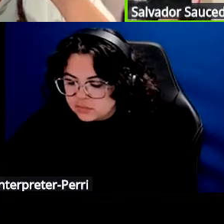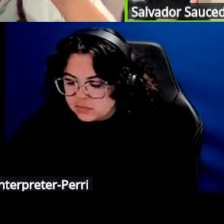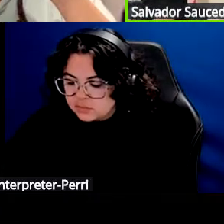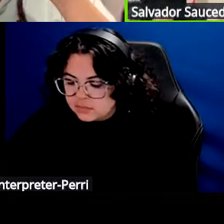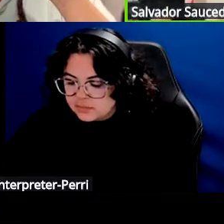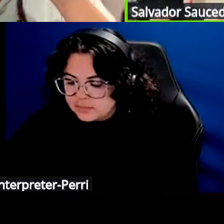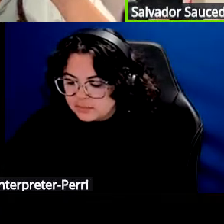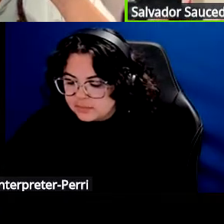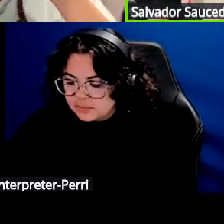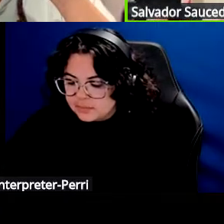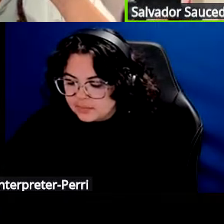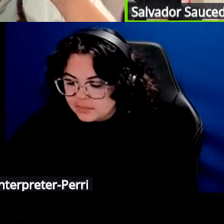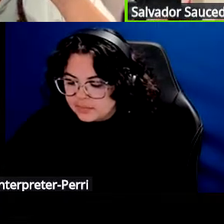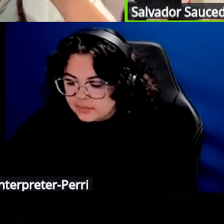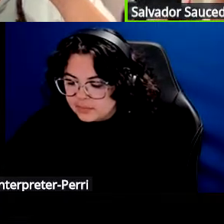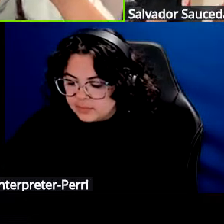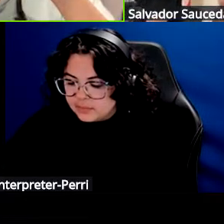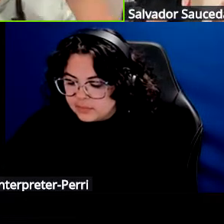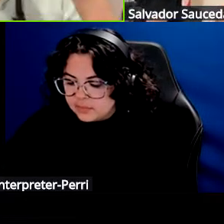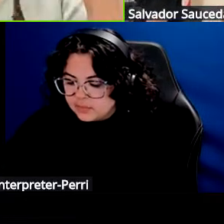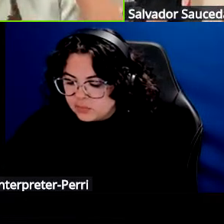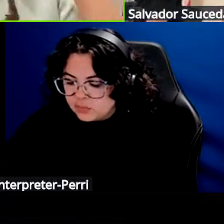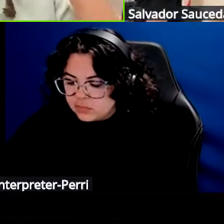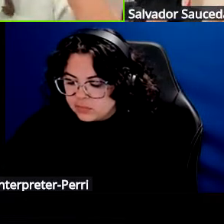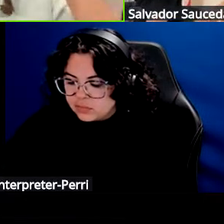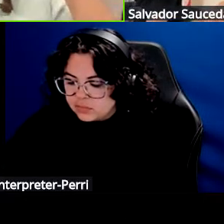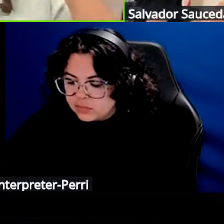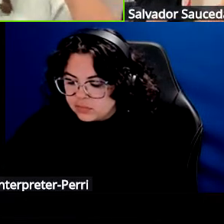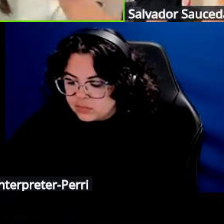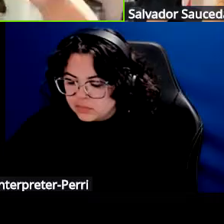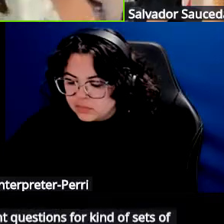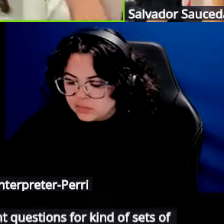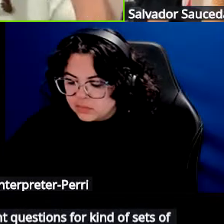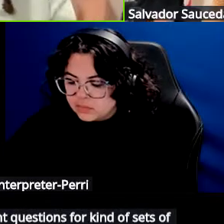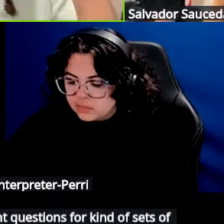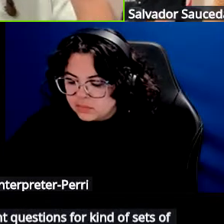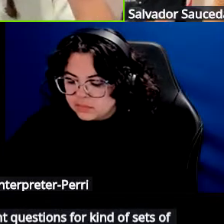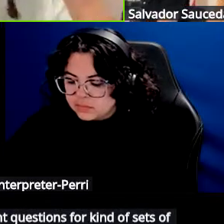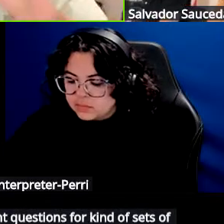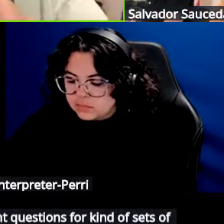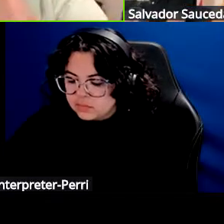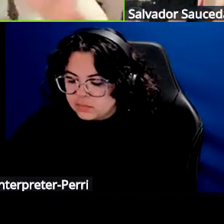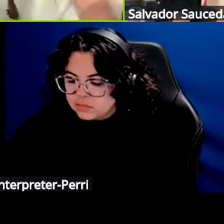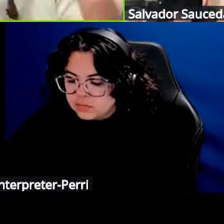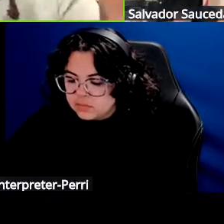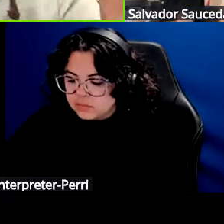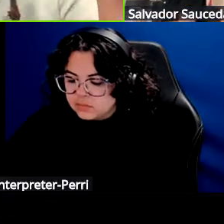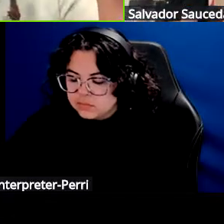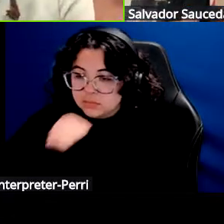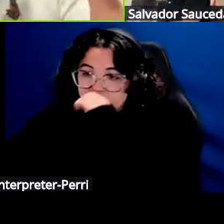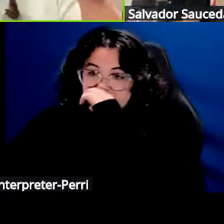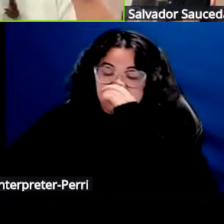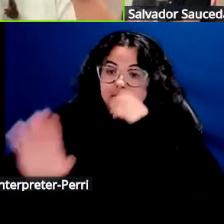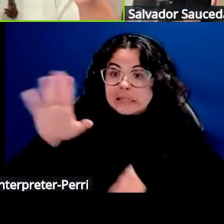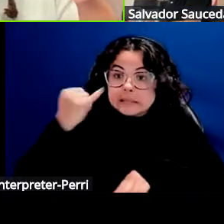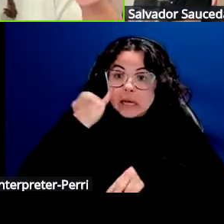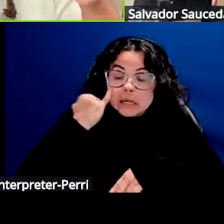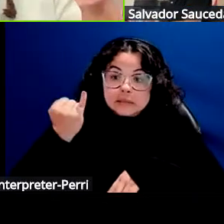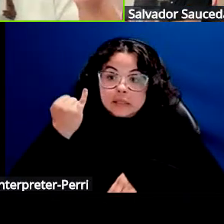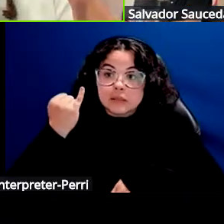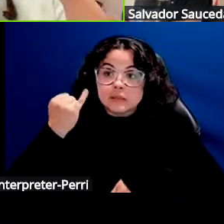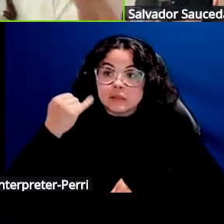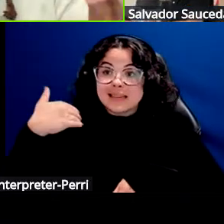they feel like slightly different questions for kind Oh, of sets of well, conversations. I'm just, yeah, his ideas, he